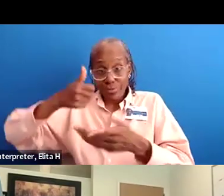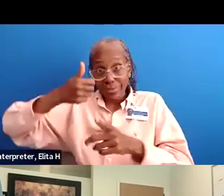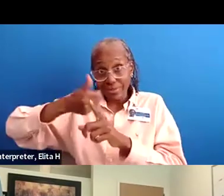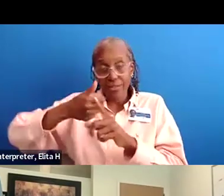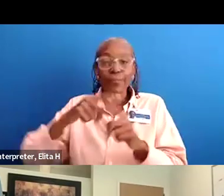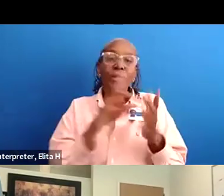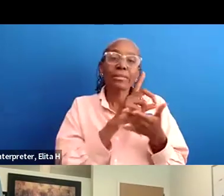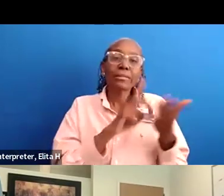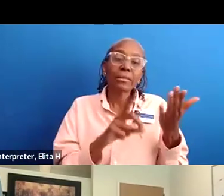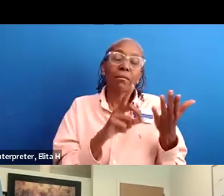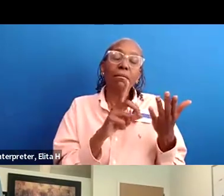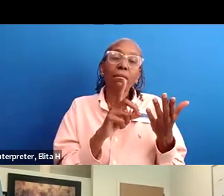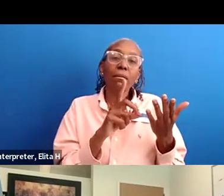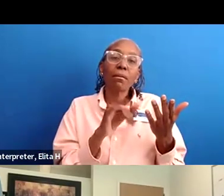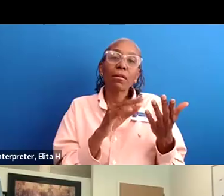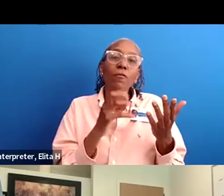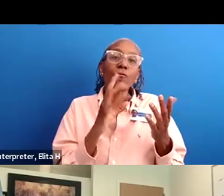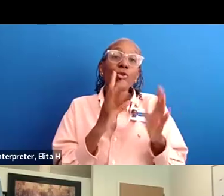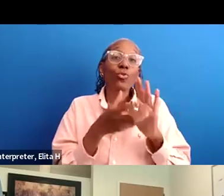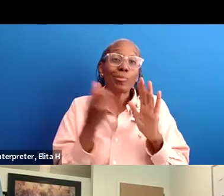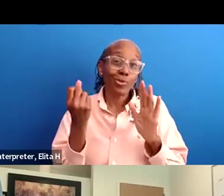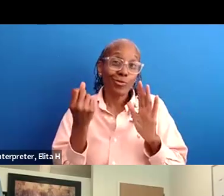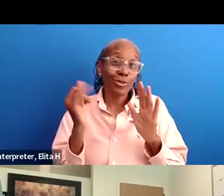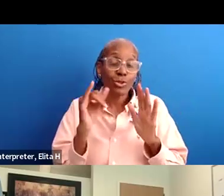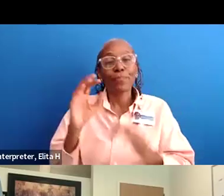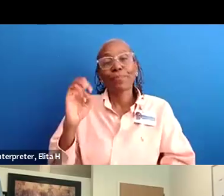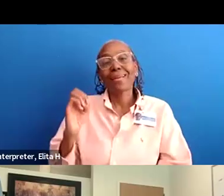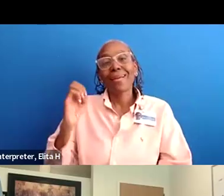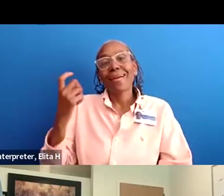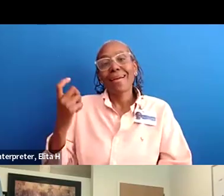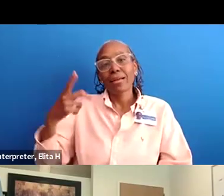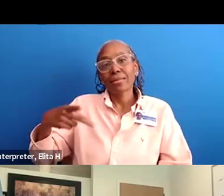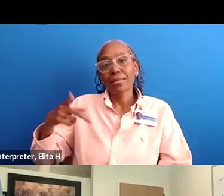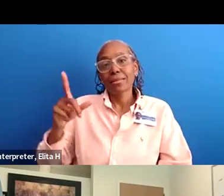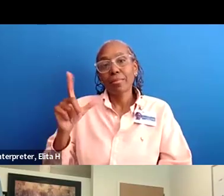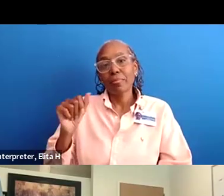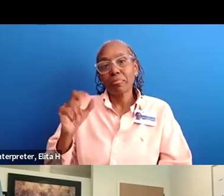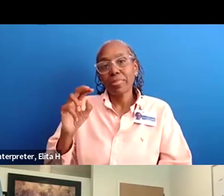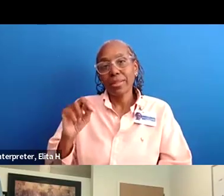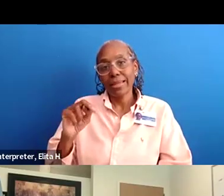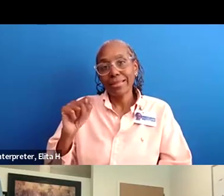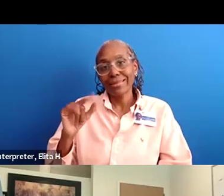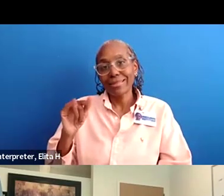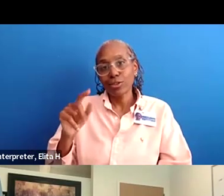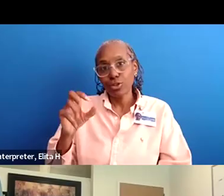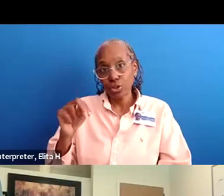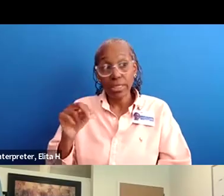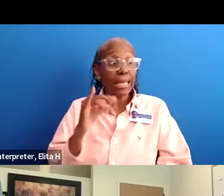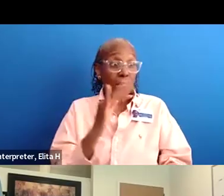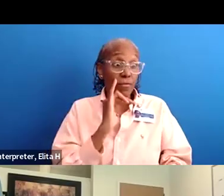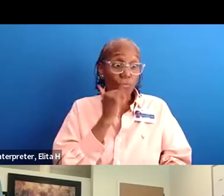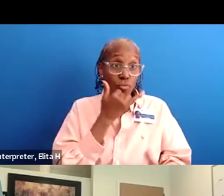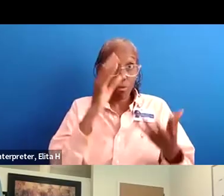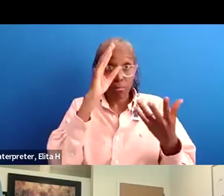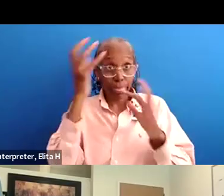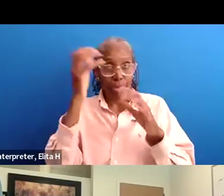the devices for explantation as well. So if something does go wrong, are we able to take it out? So I think as